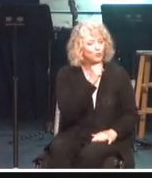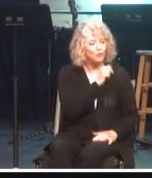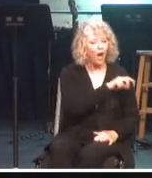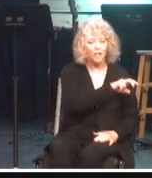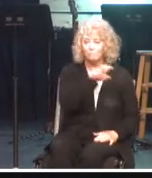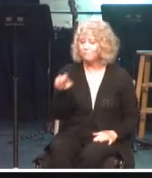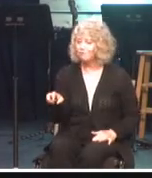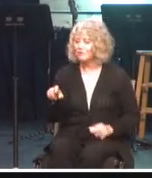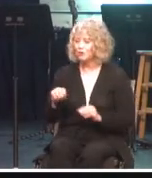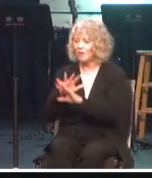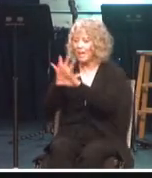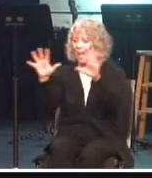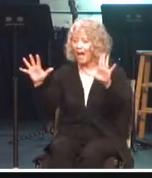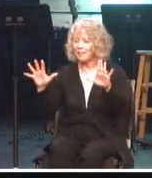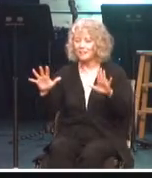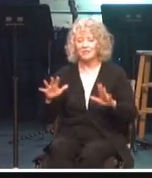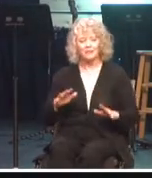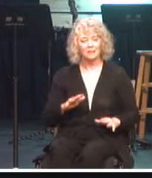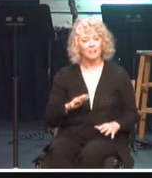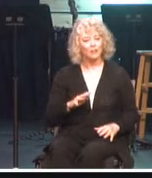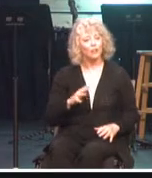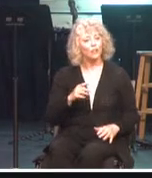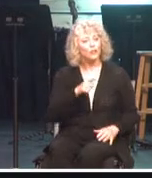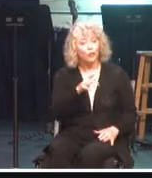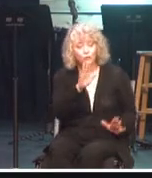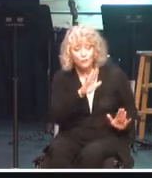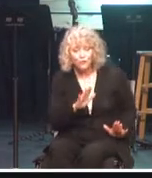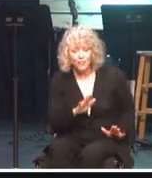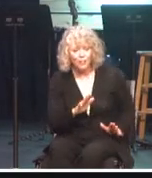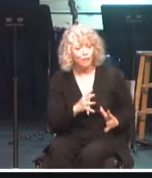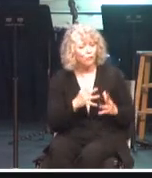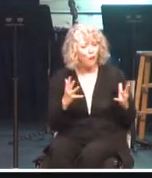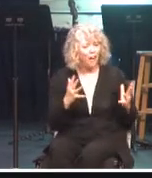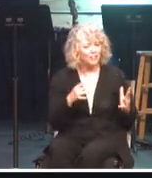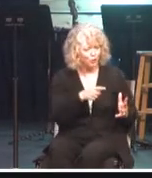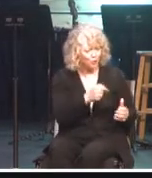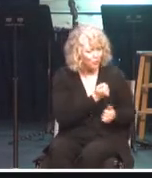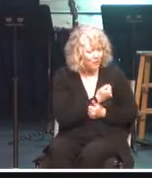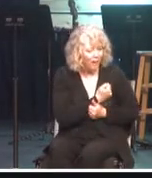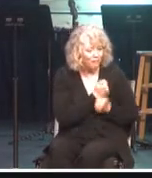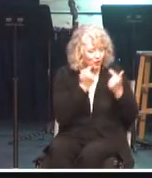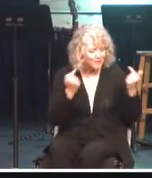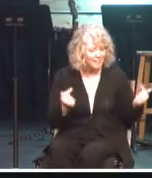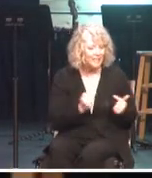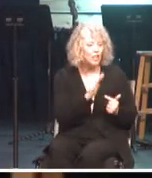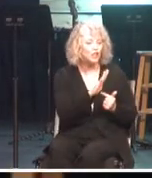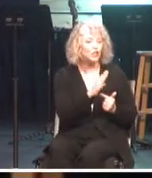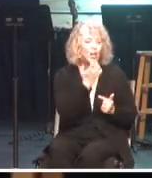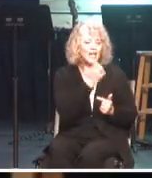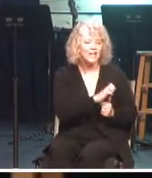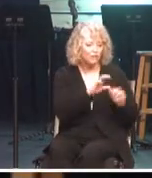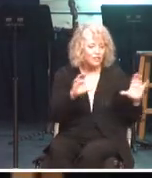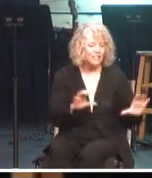fear. They love their sin. They're afraid of something, afraid that their deeds will be exposed.